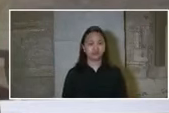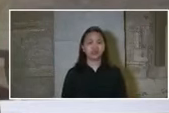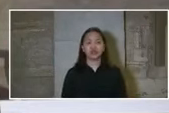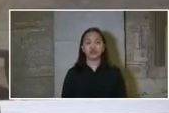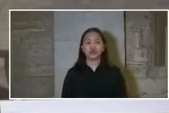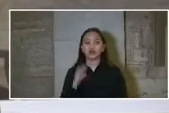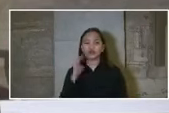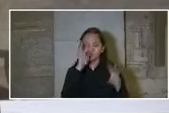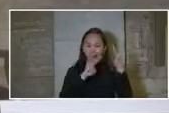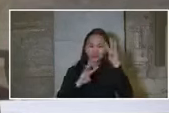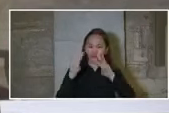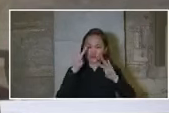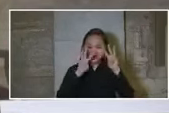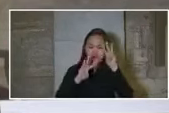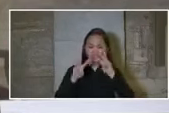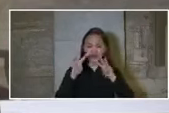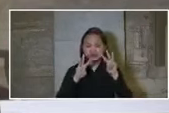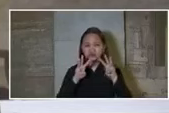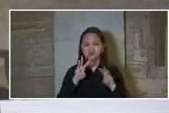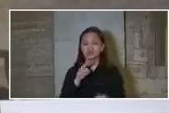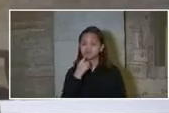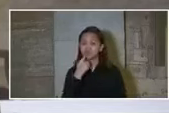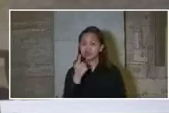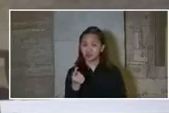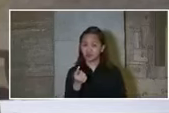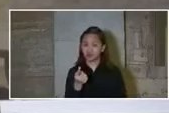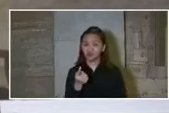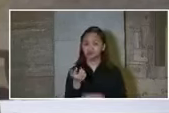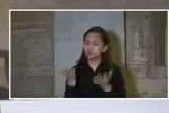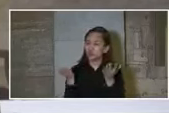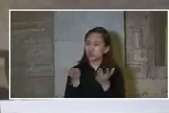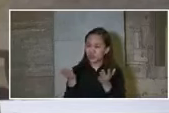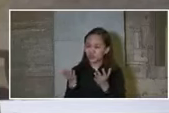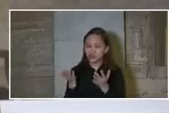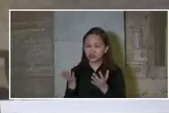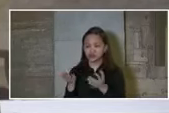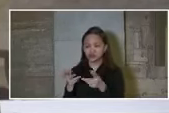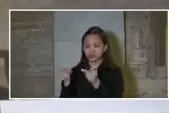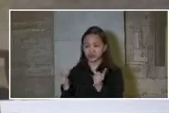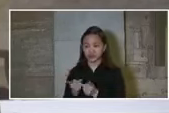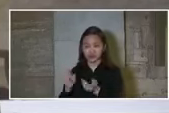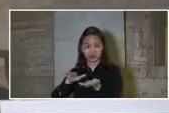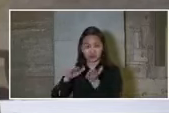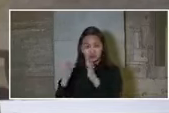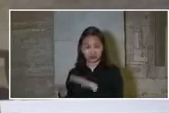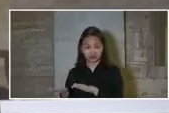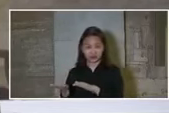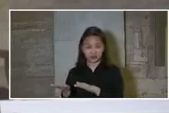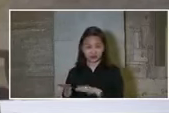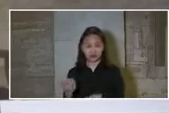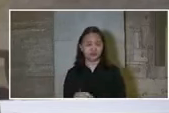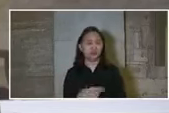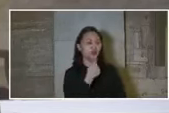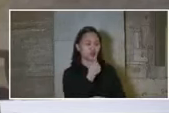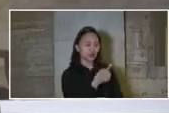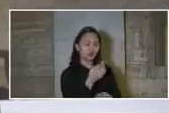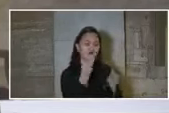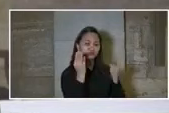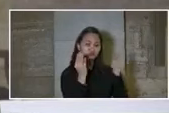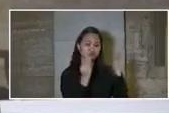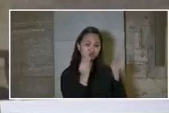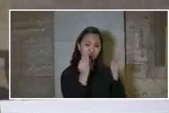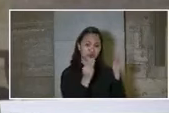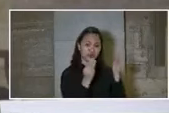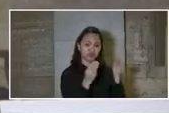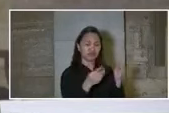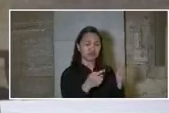deeply troubled and said, Where have you laid him? They said to him, "Sir, come